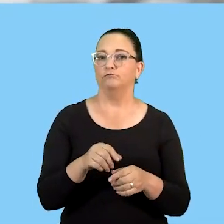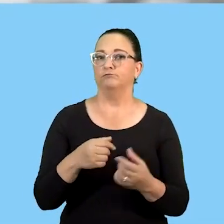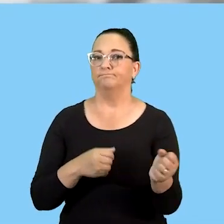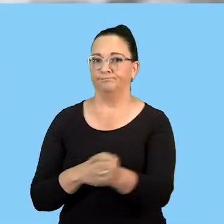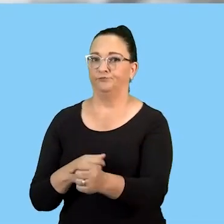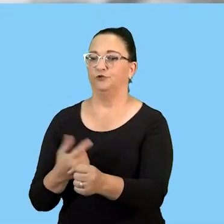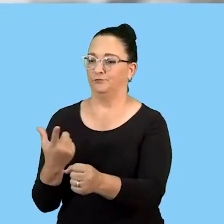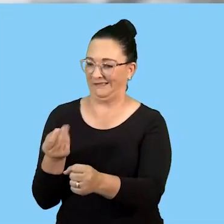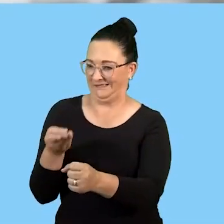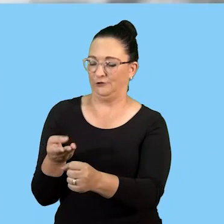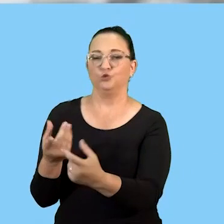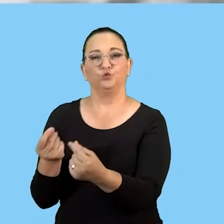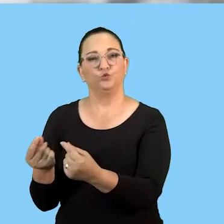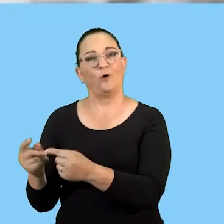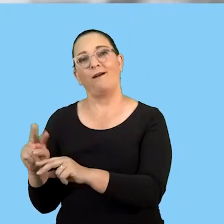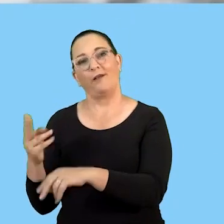most effective.